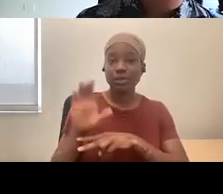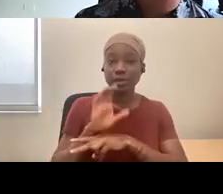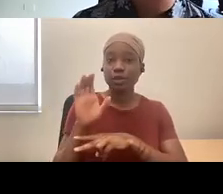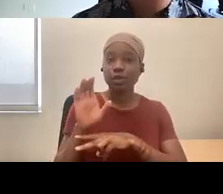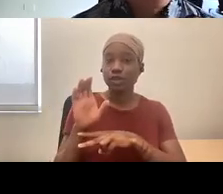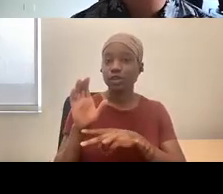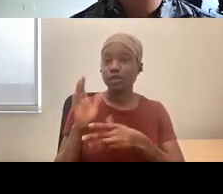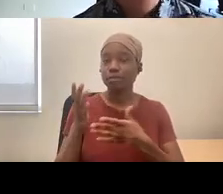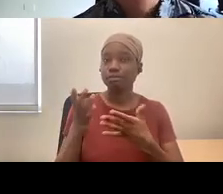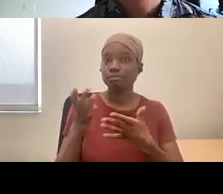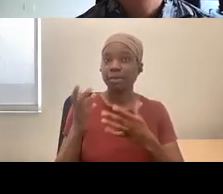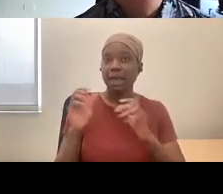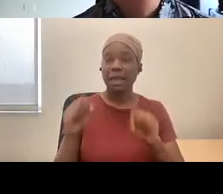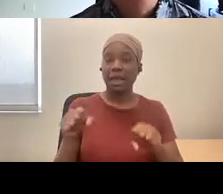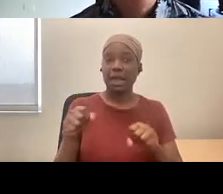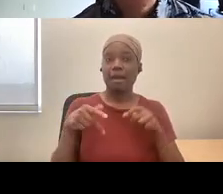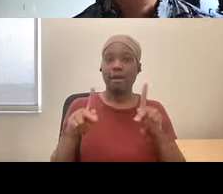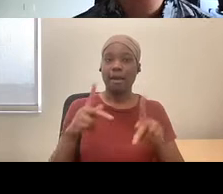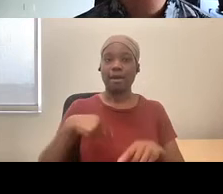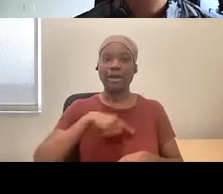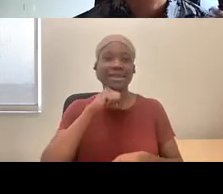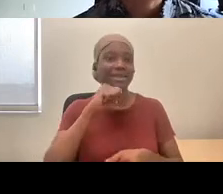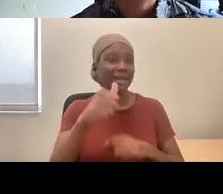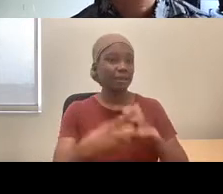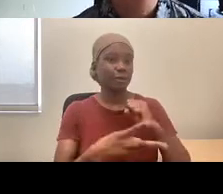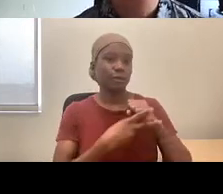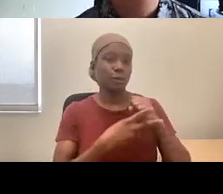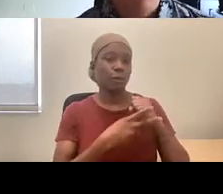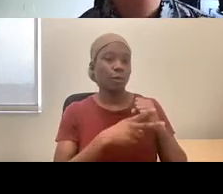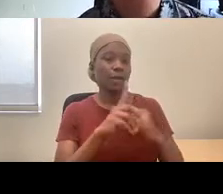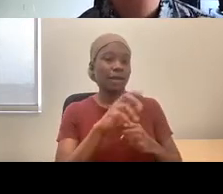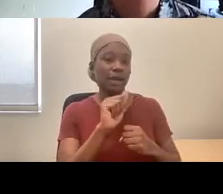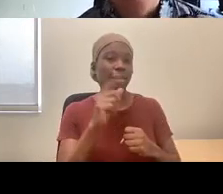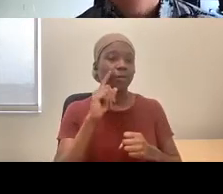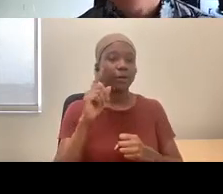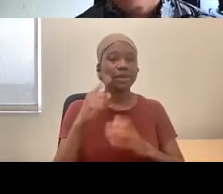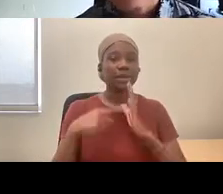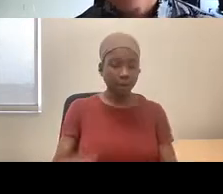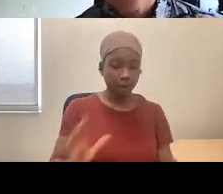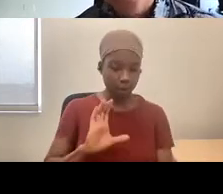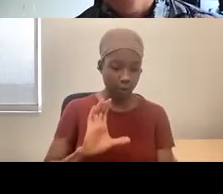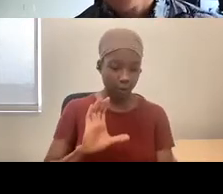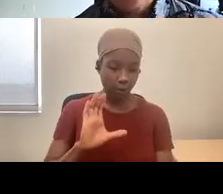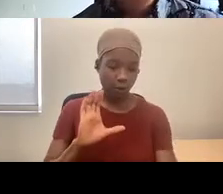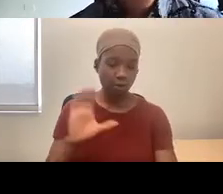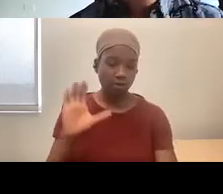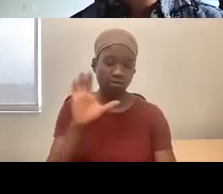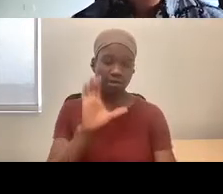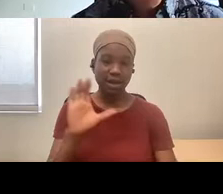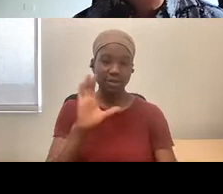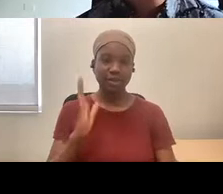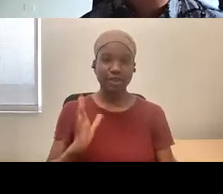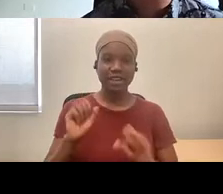choose to not store this in the first place. So you can set your browser to not remember your browsing history. You can set